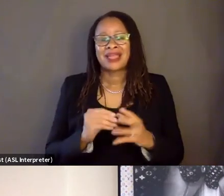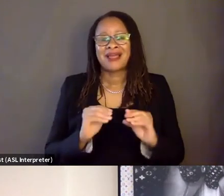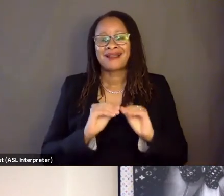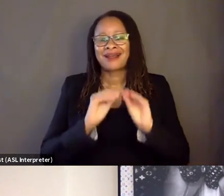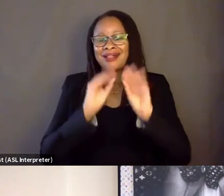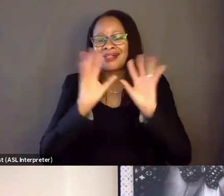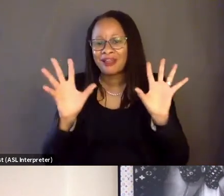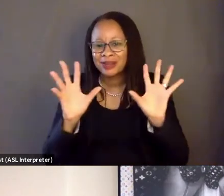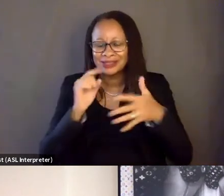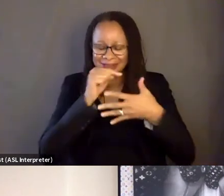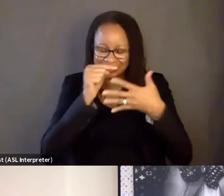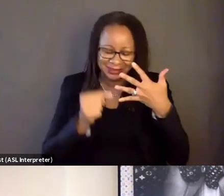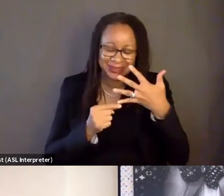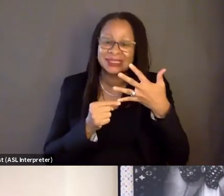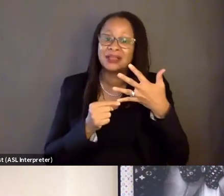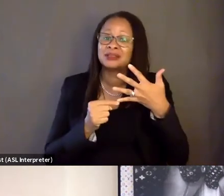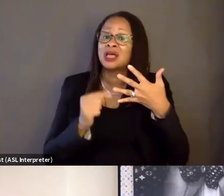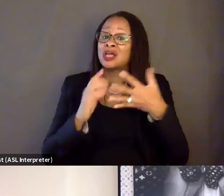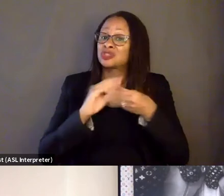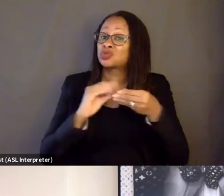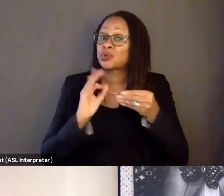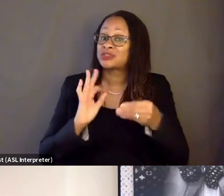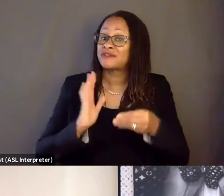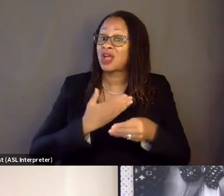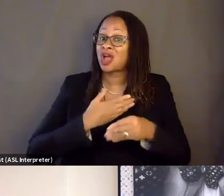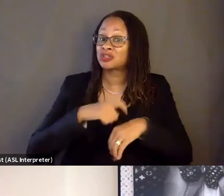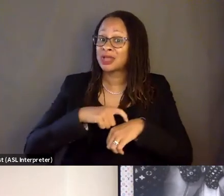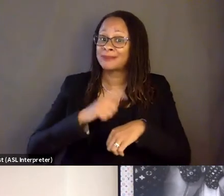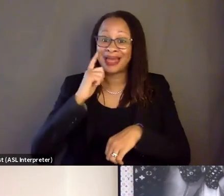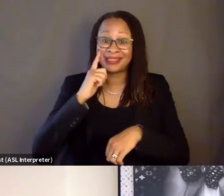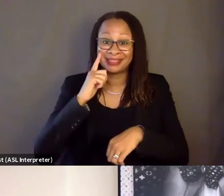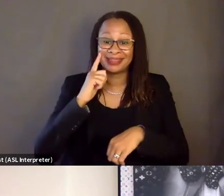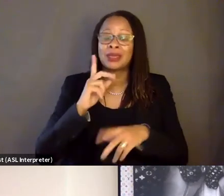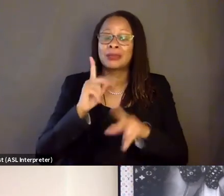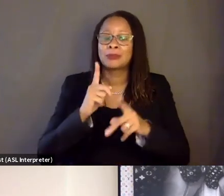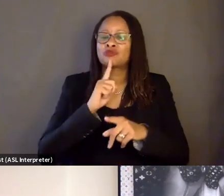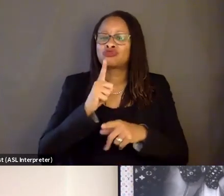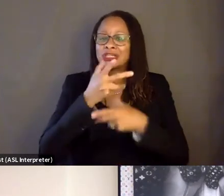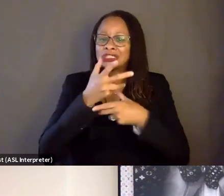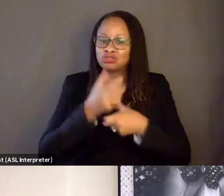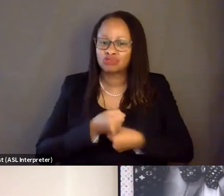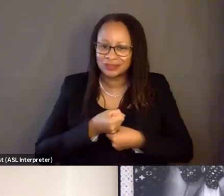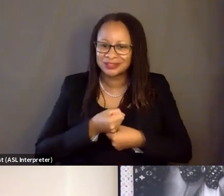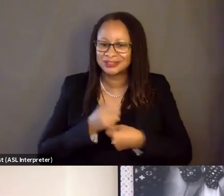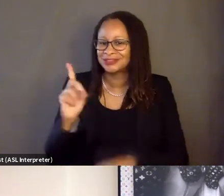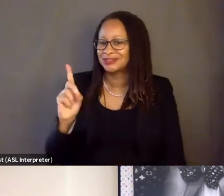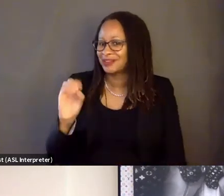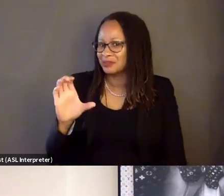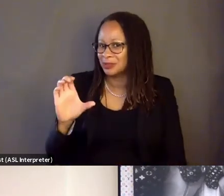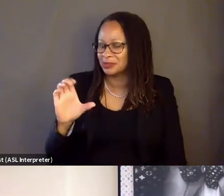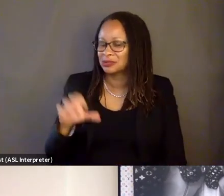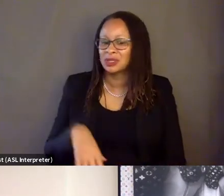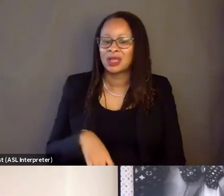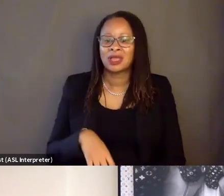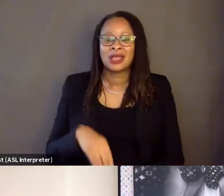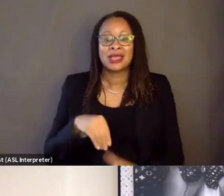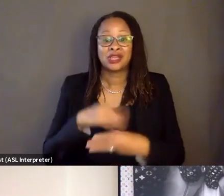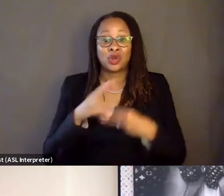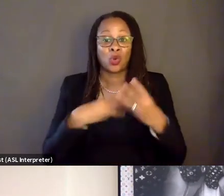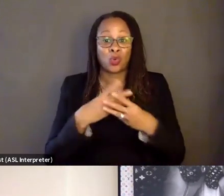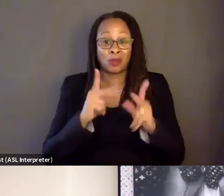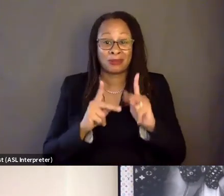and detail the stories of our time. And I think people really trust documentary. I think in a world where